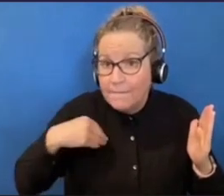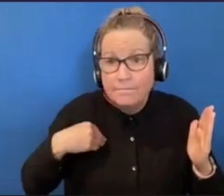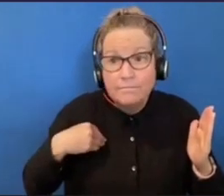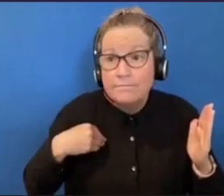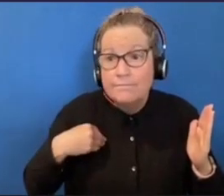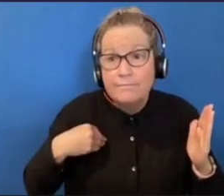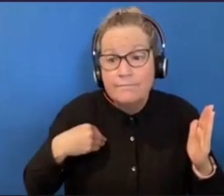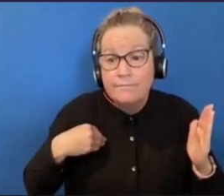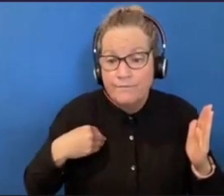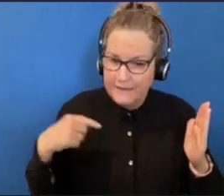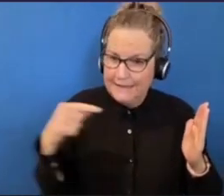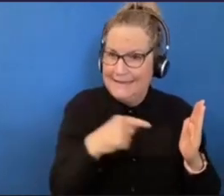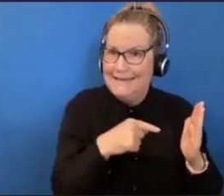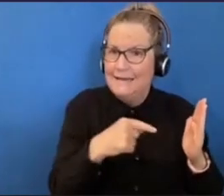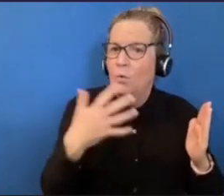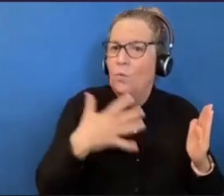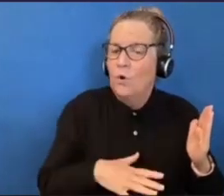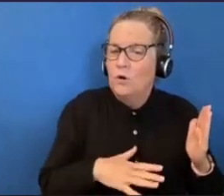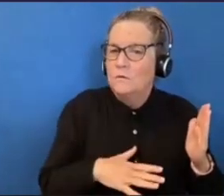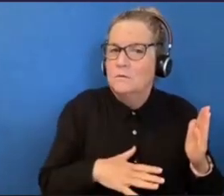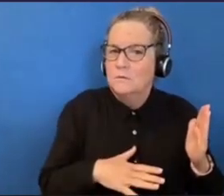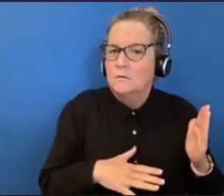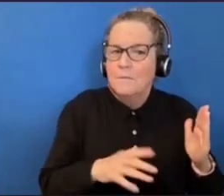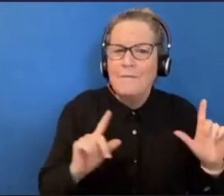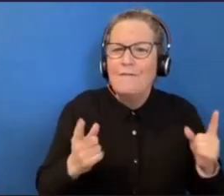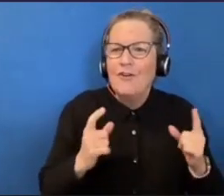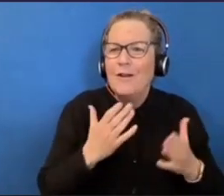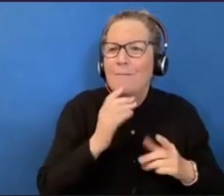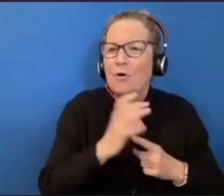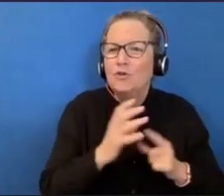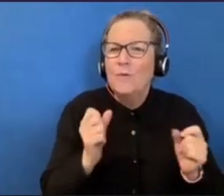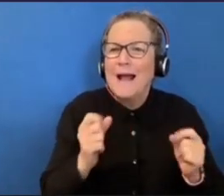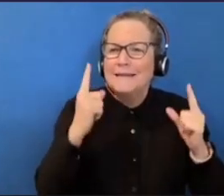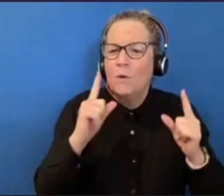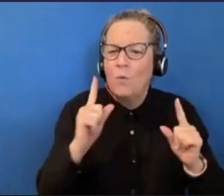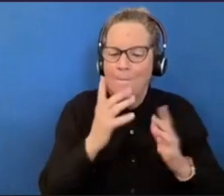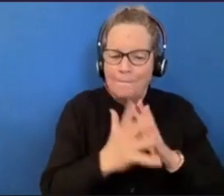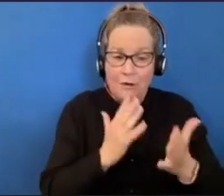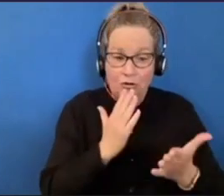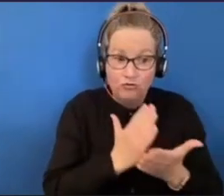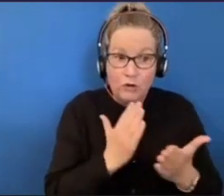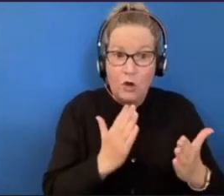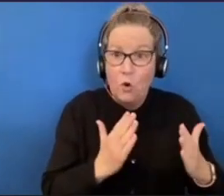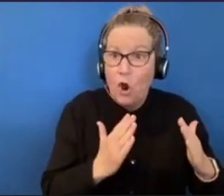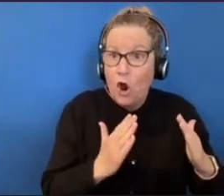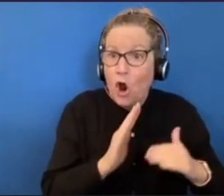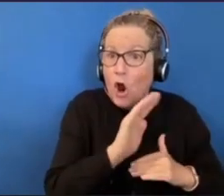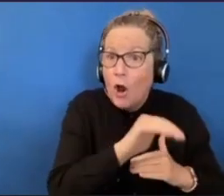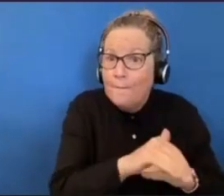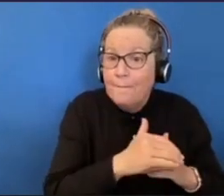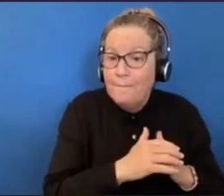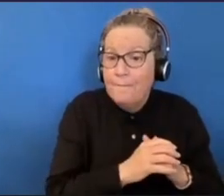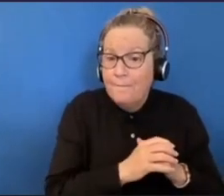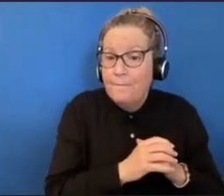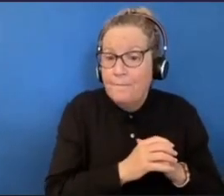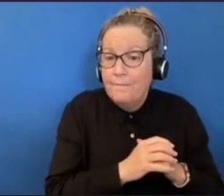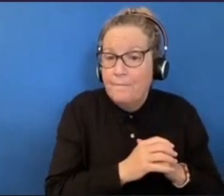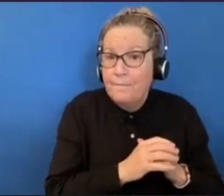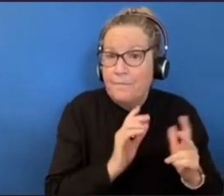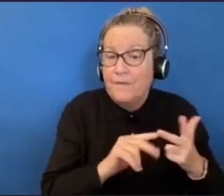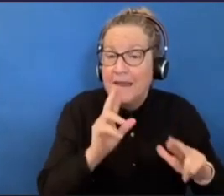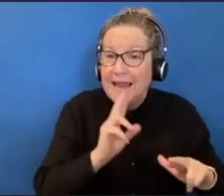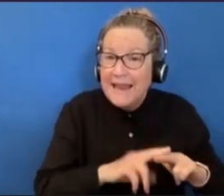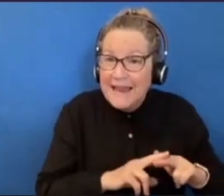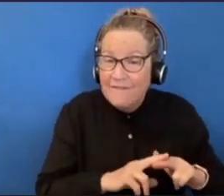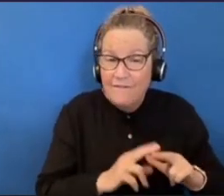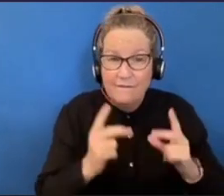an understanding of real home, and clear and high expectations also flow from this vision. If that's the